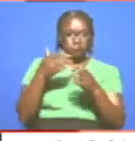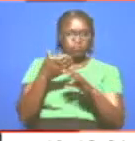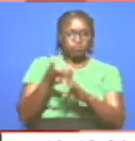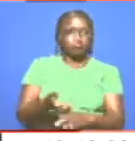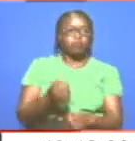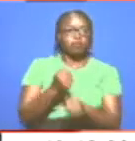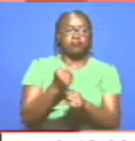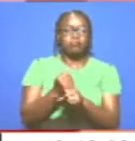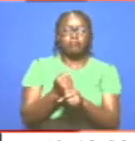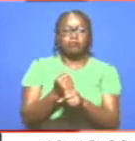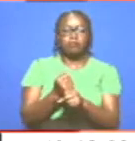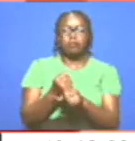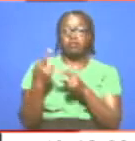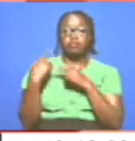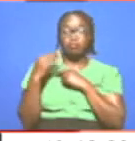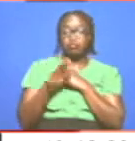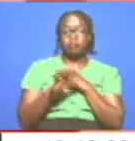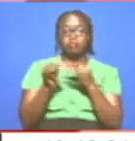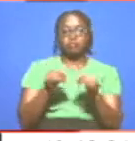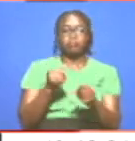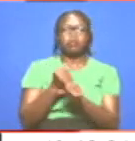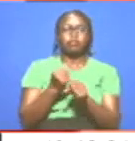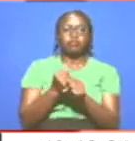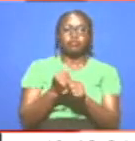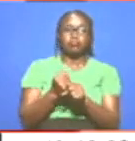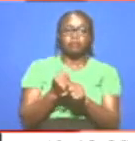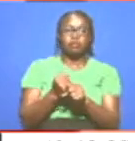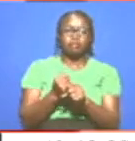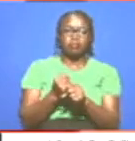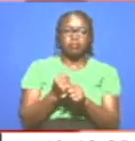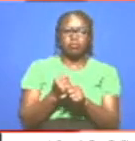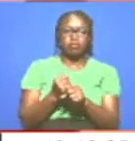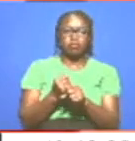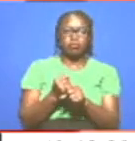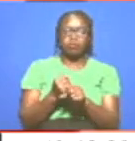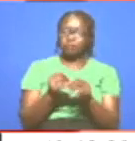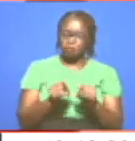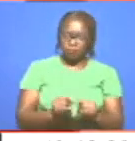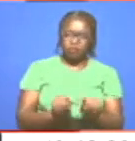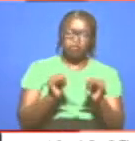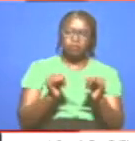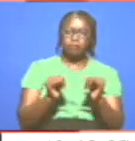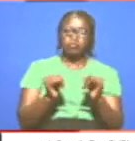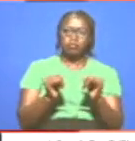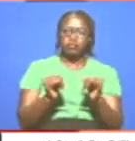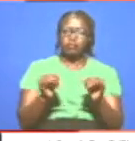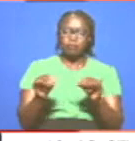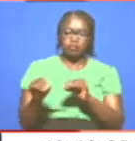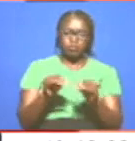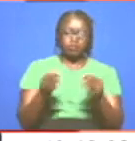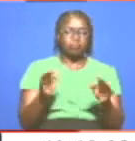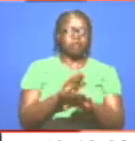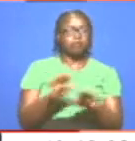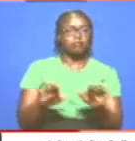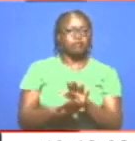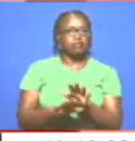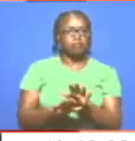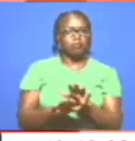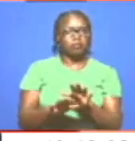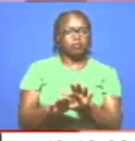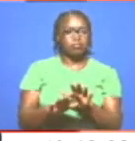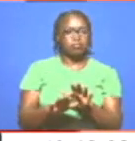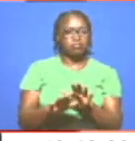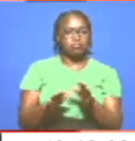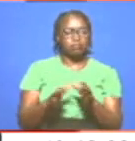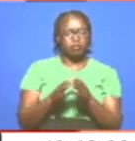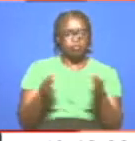it's going to be upon them also to try and do hard work. So we're looking at, we'll try and improve the facilities, yeah, which is one of the biggest